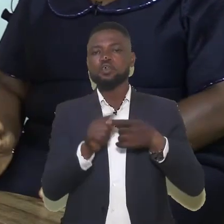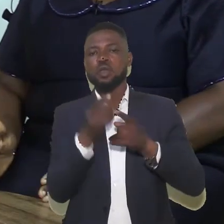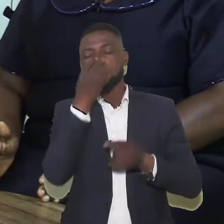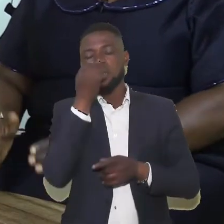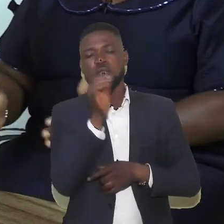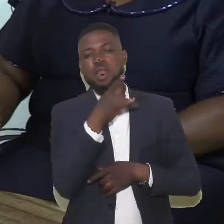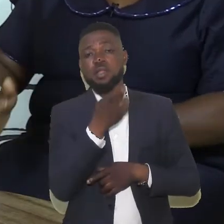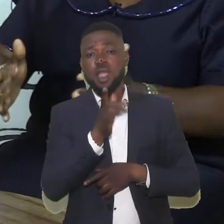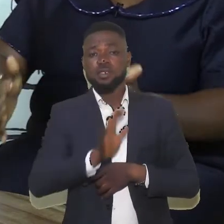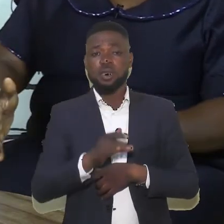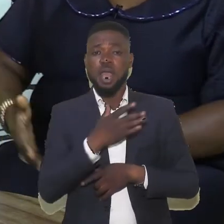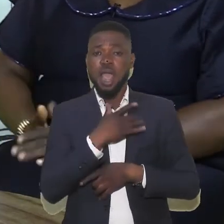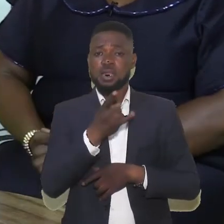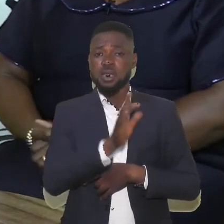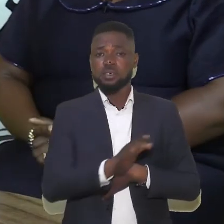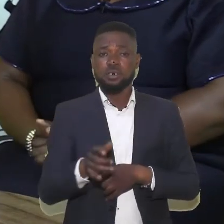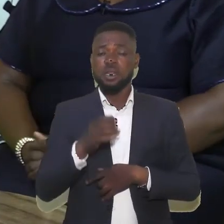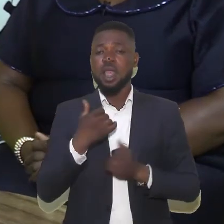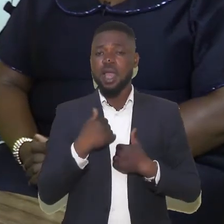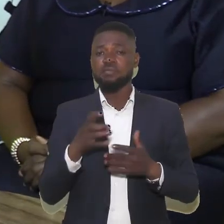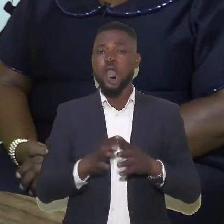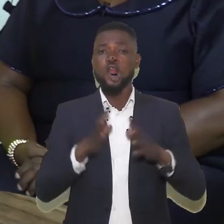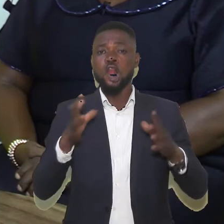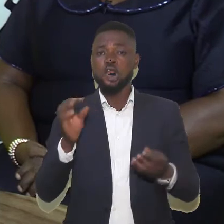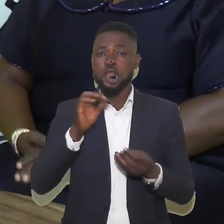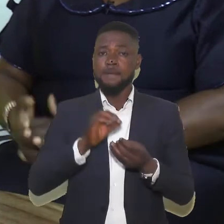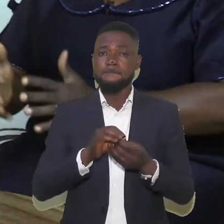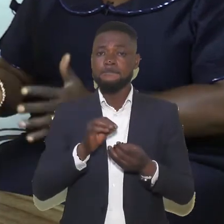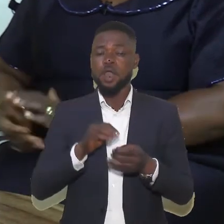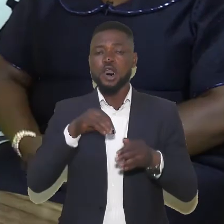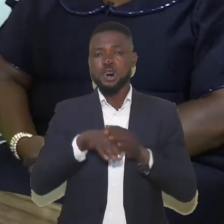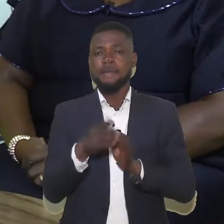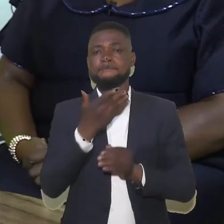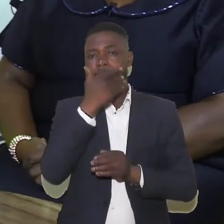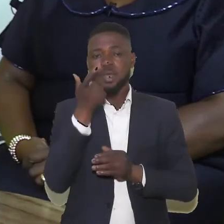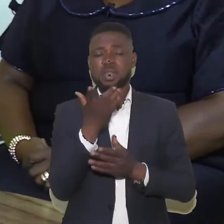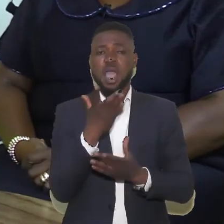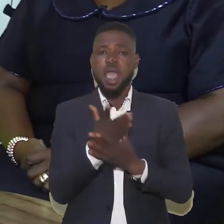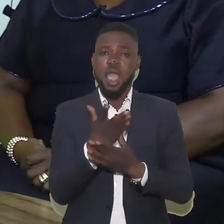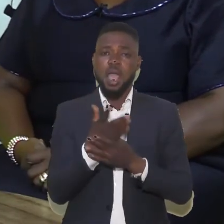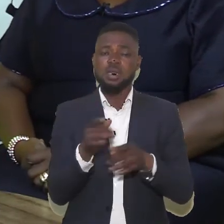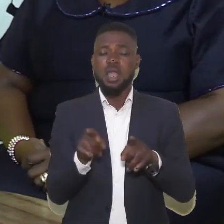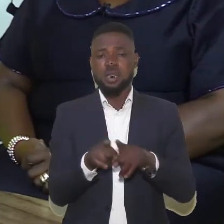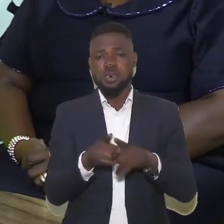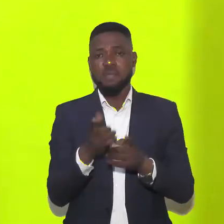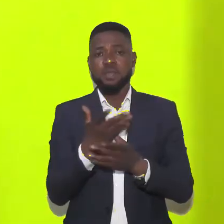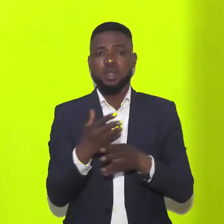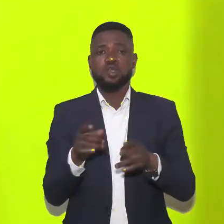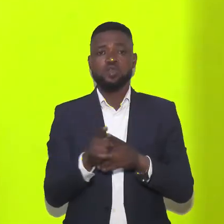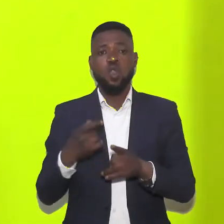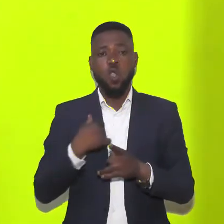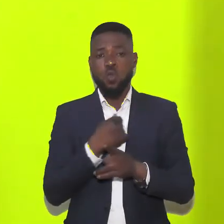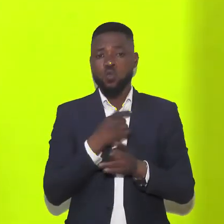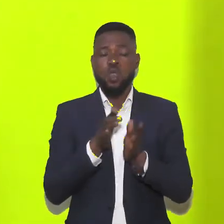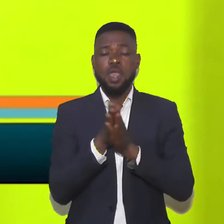there, then the children are a lot more in better hands. In safe hands, yes. So